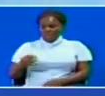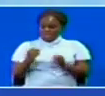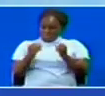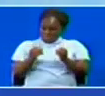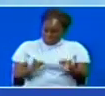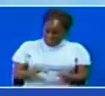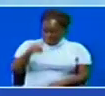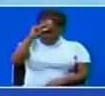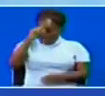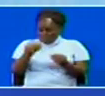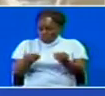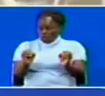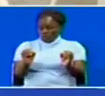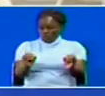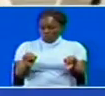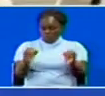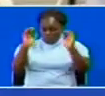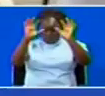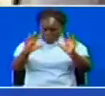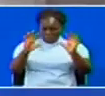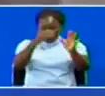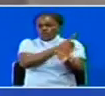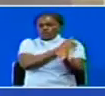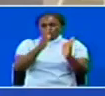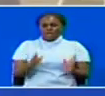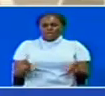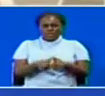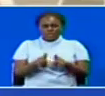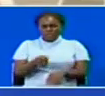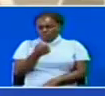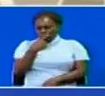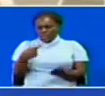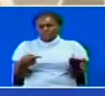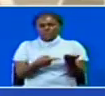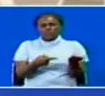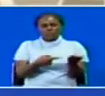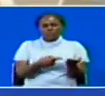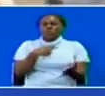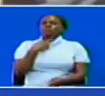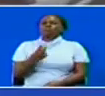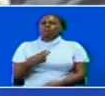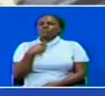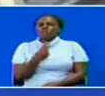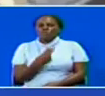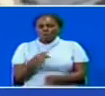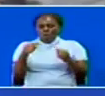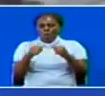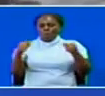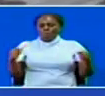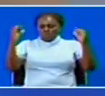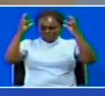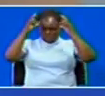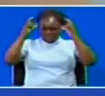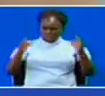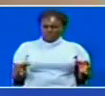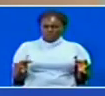government fail to resolve the ongoing doctors' strike, and the Pharmaceutical Technologists Union, who oppose that move,